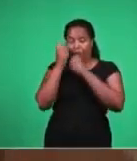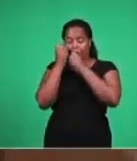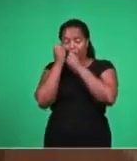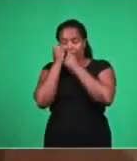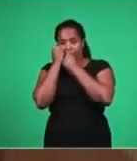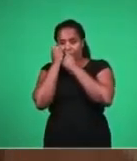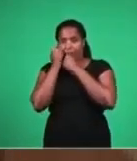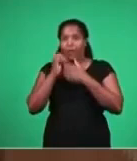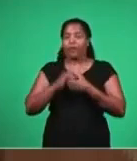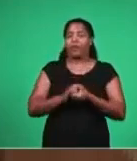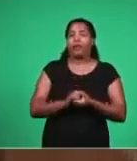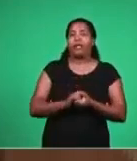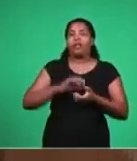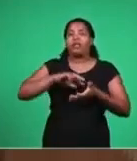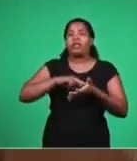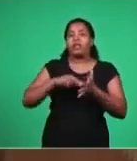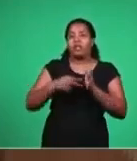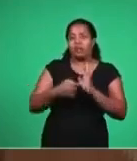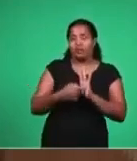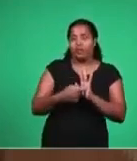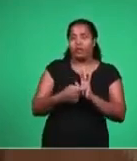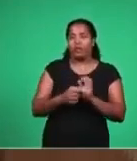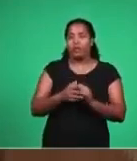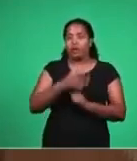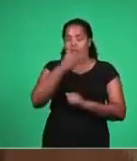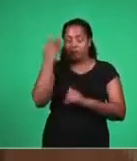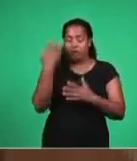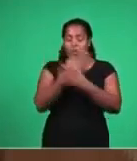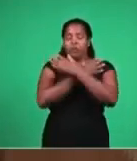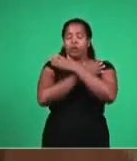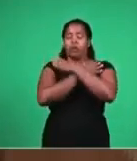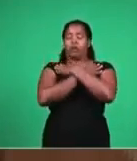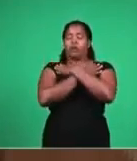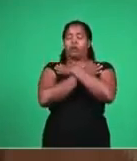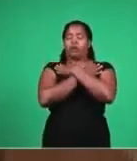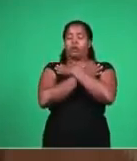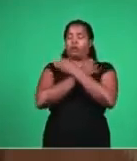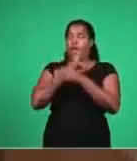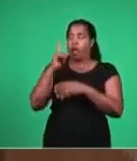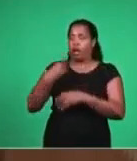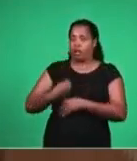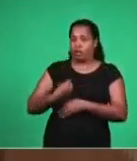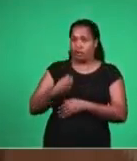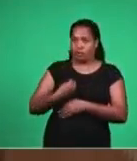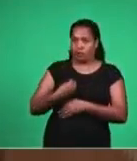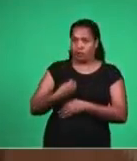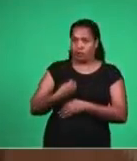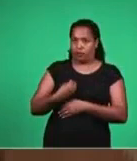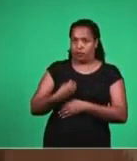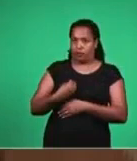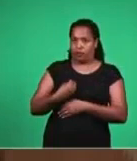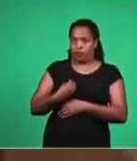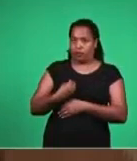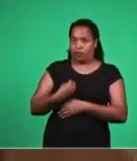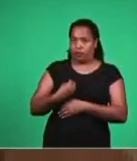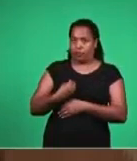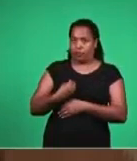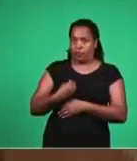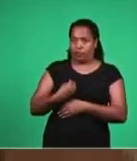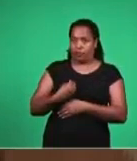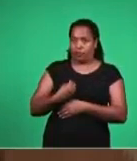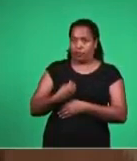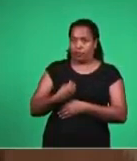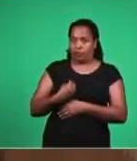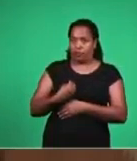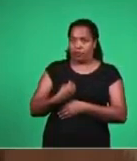those that sleep. It doesn't mean those that died with Christ. Those that died with Christ, they are